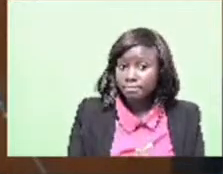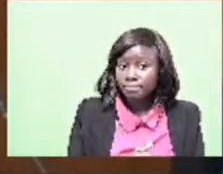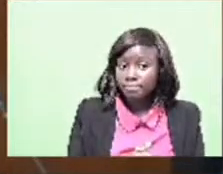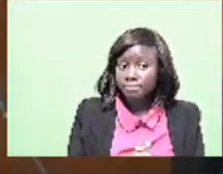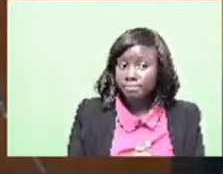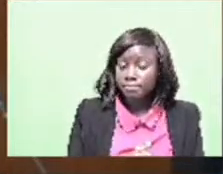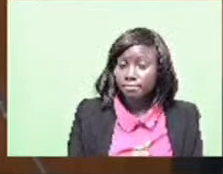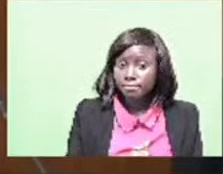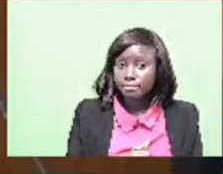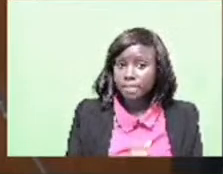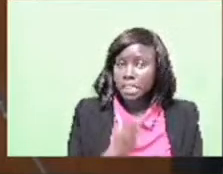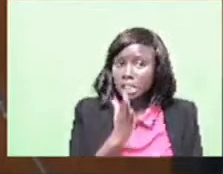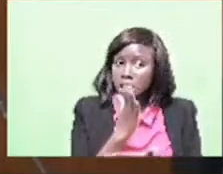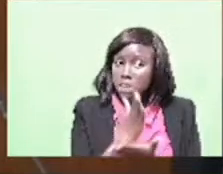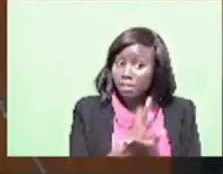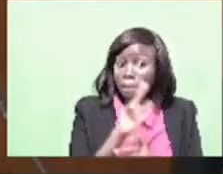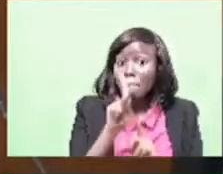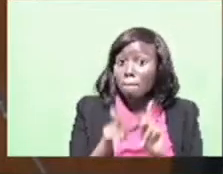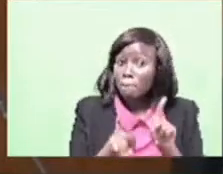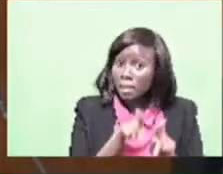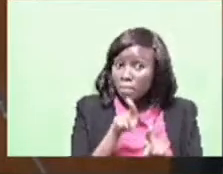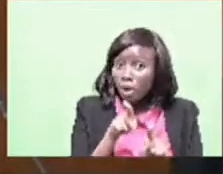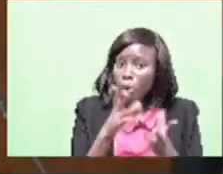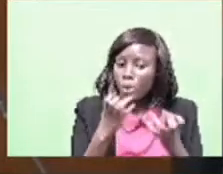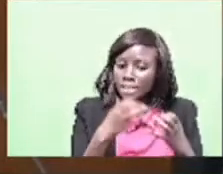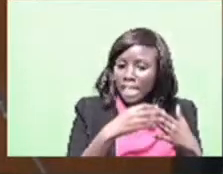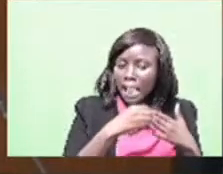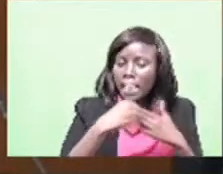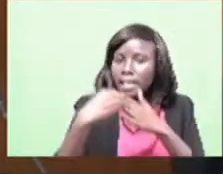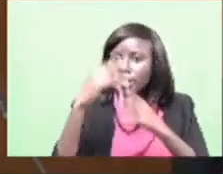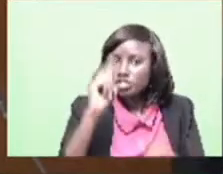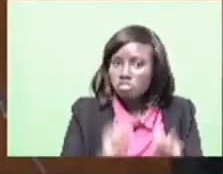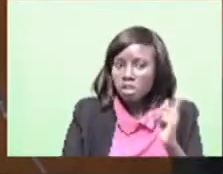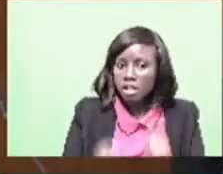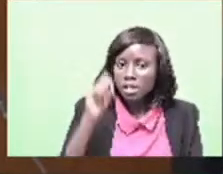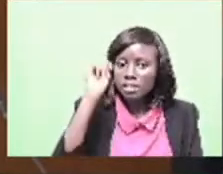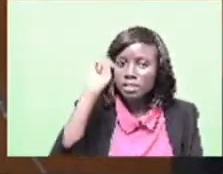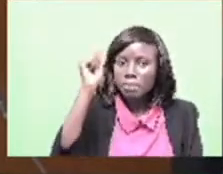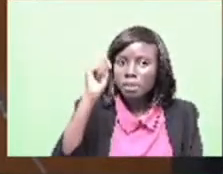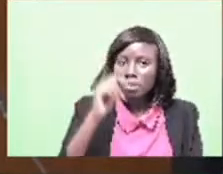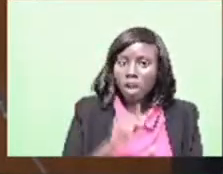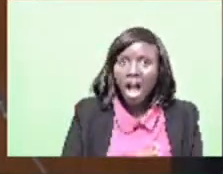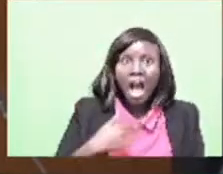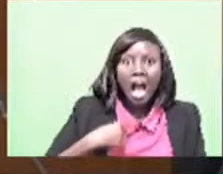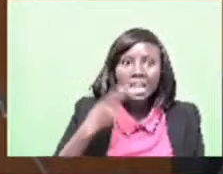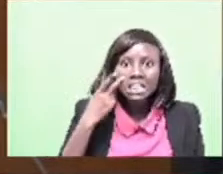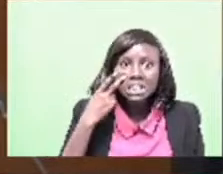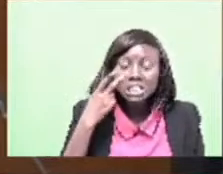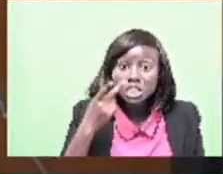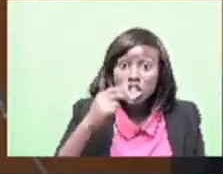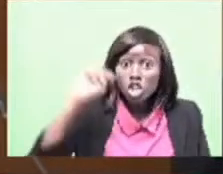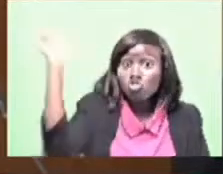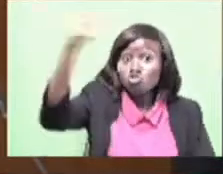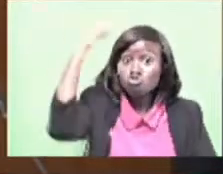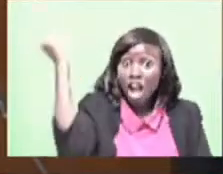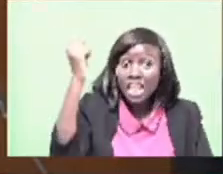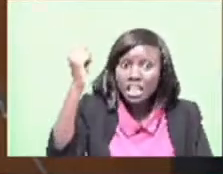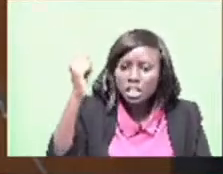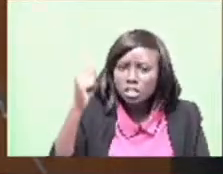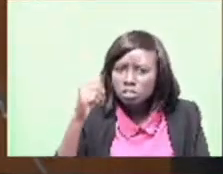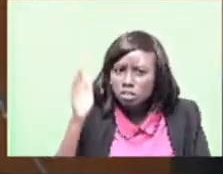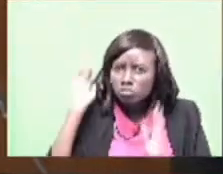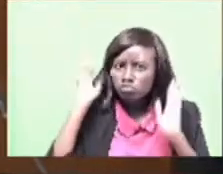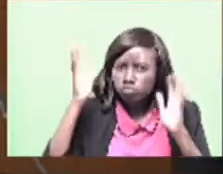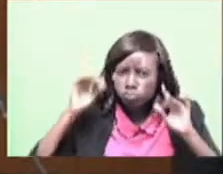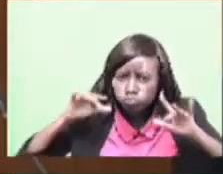for leadership in this country never being photographed with a mask on in massive crowds and gatherings, and to have